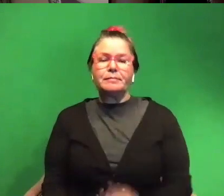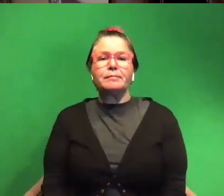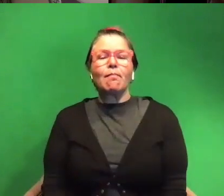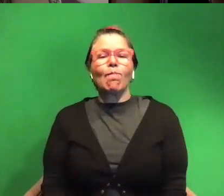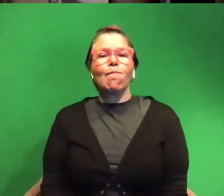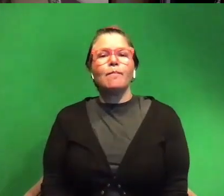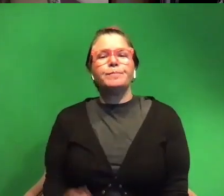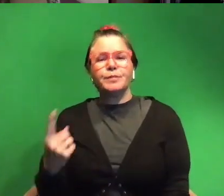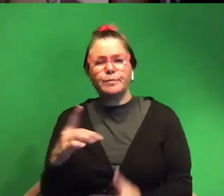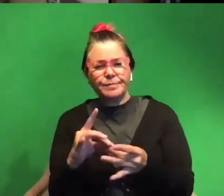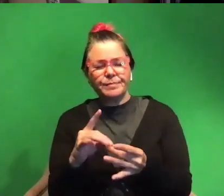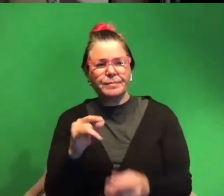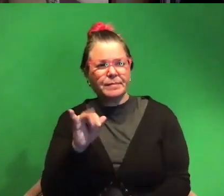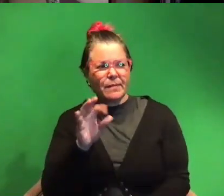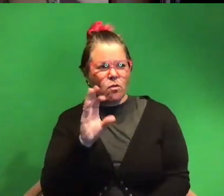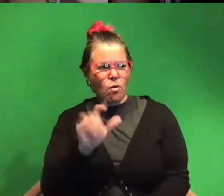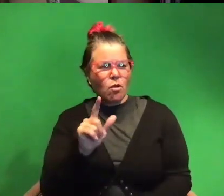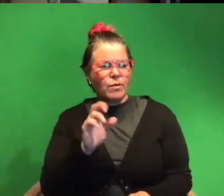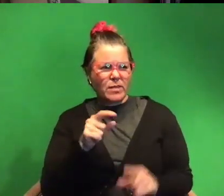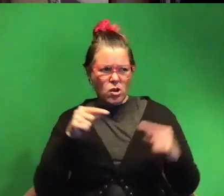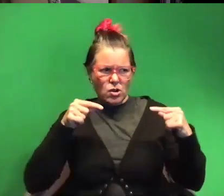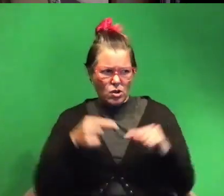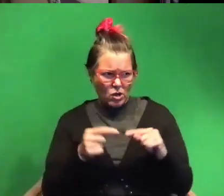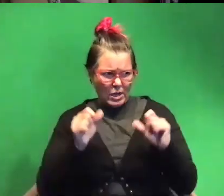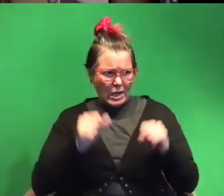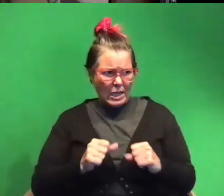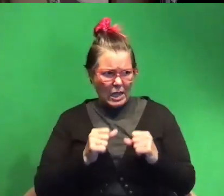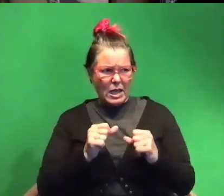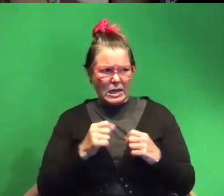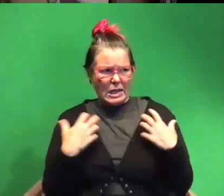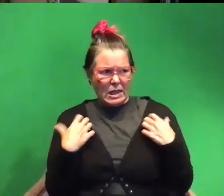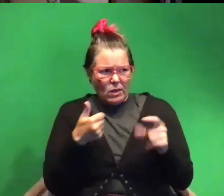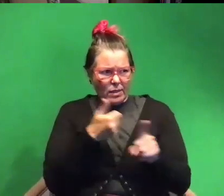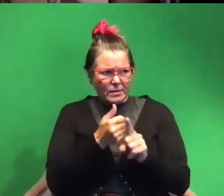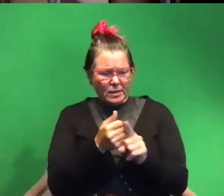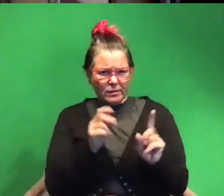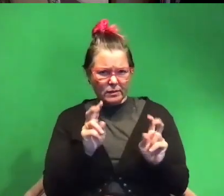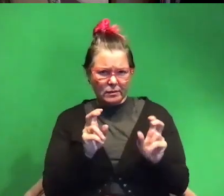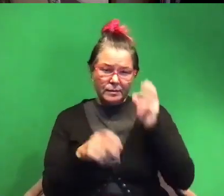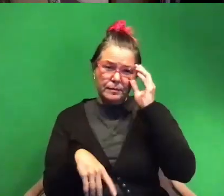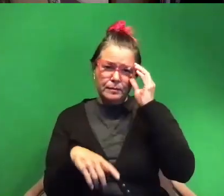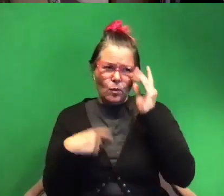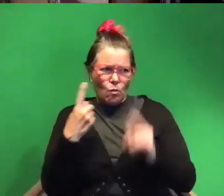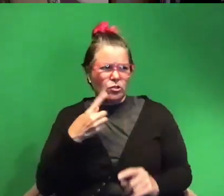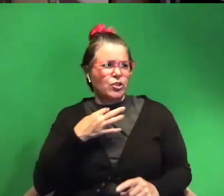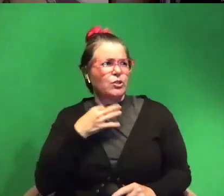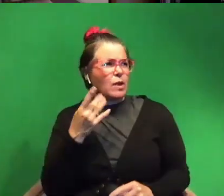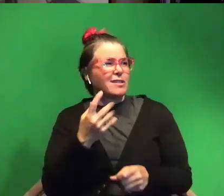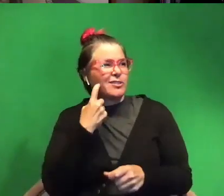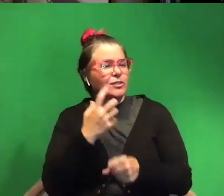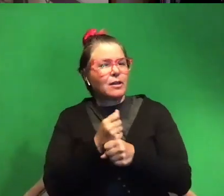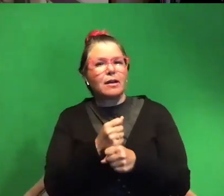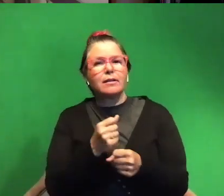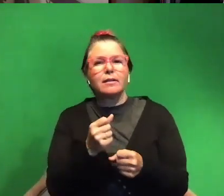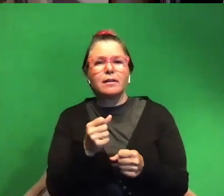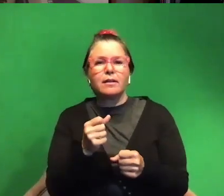So someone says, if coral reefs get hurt, can they re-heal themselves? And they're wondering because they just got their I think